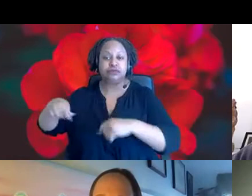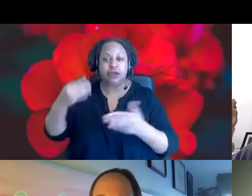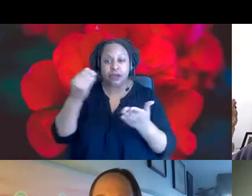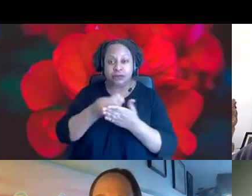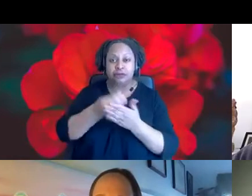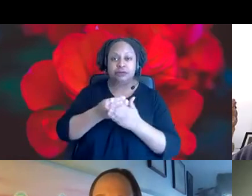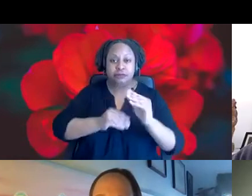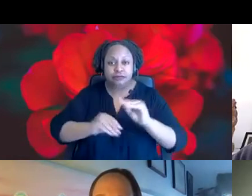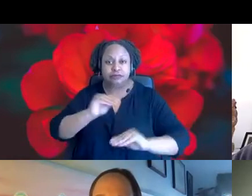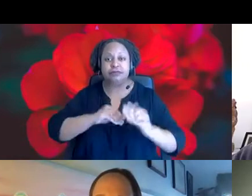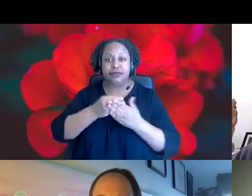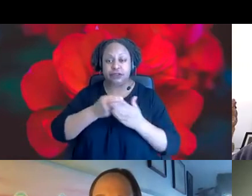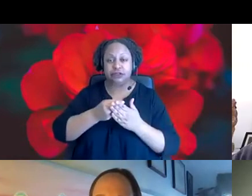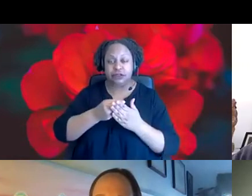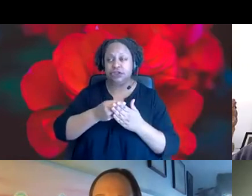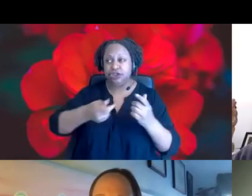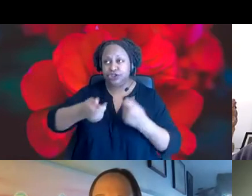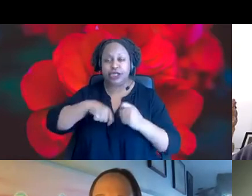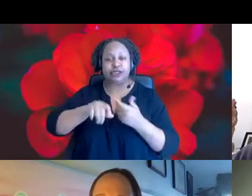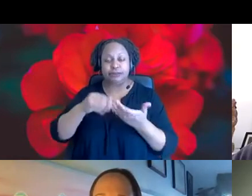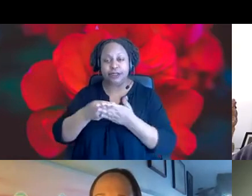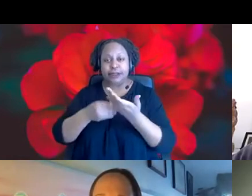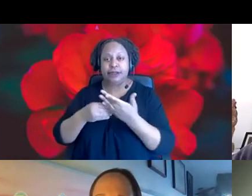into communities, artists of color.